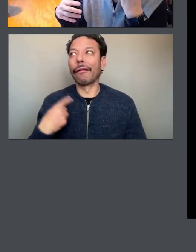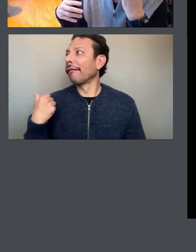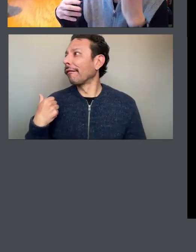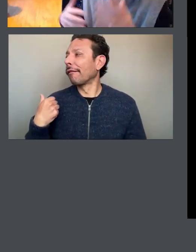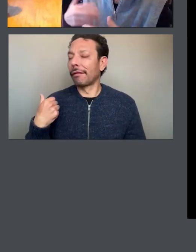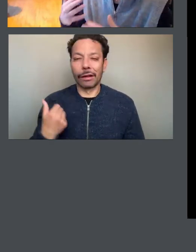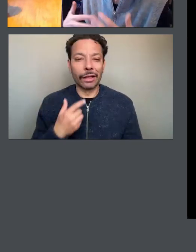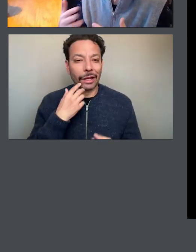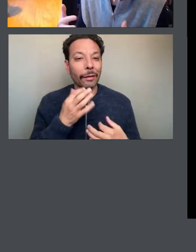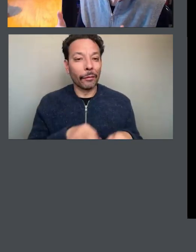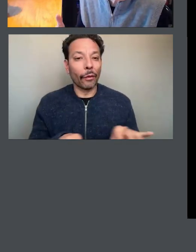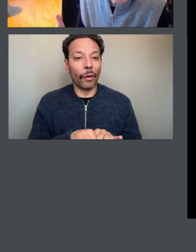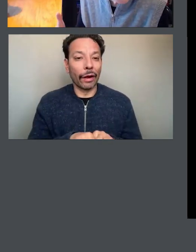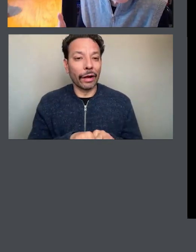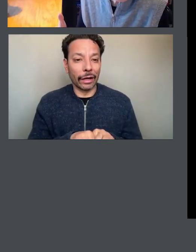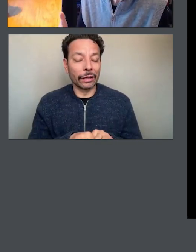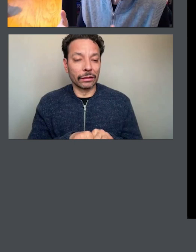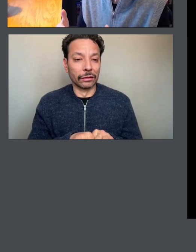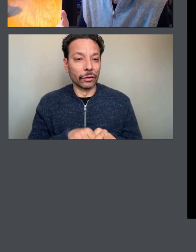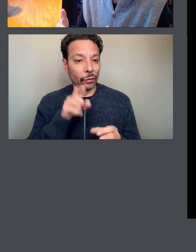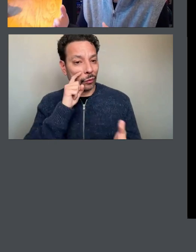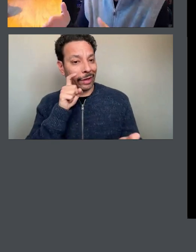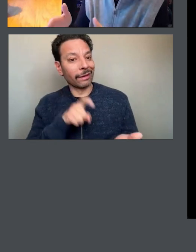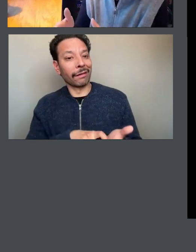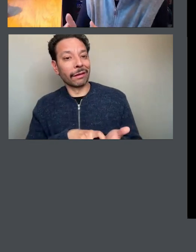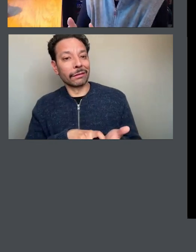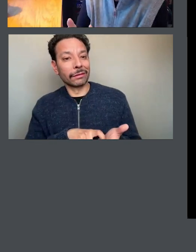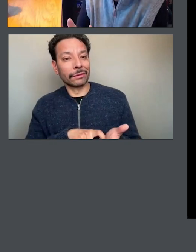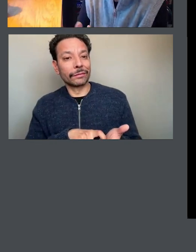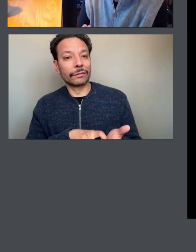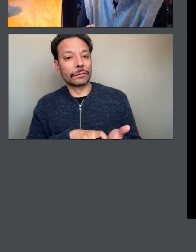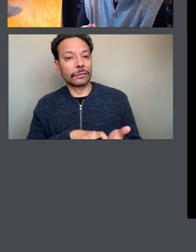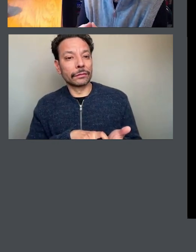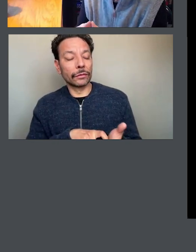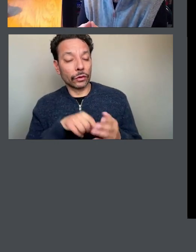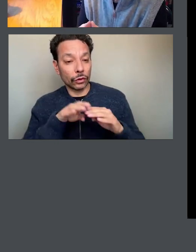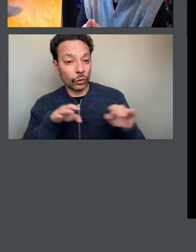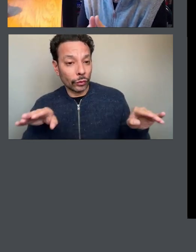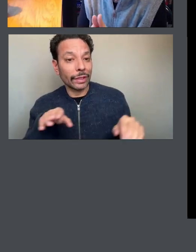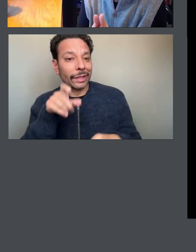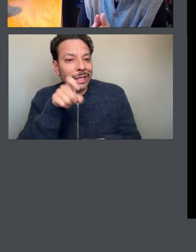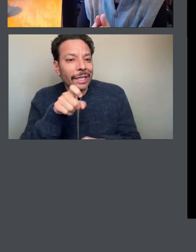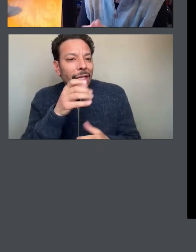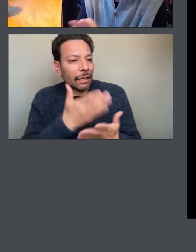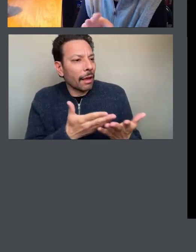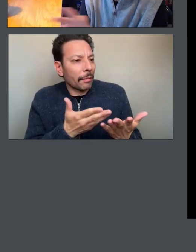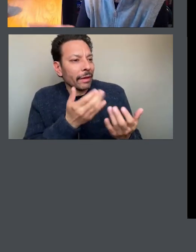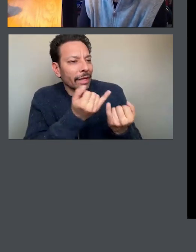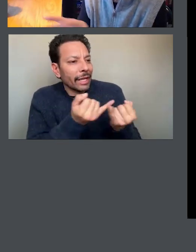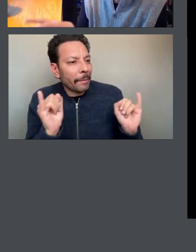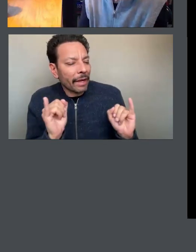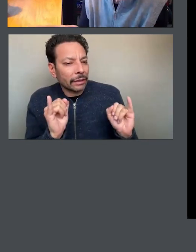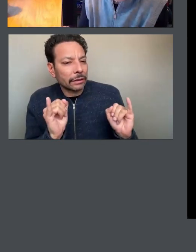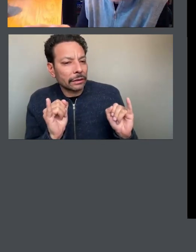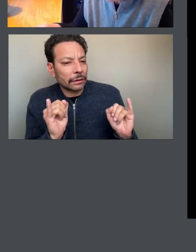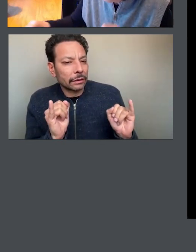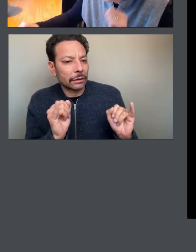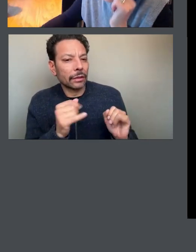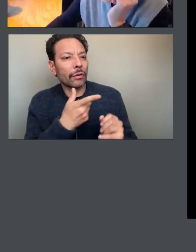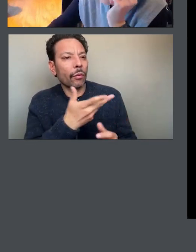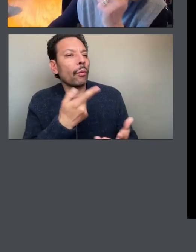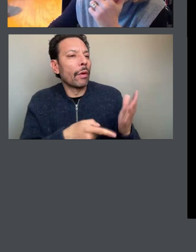it's important for us to recognize that children need some independence in terms of what they want to